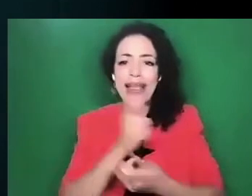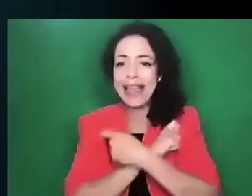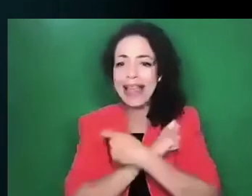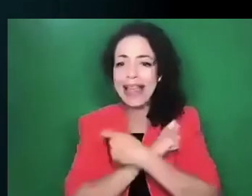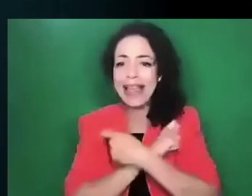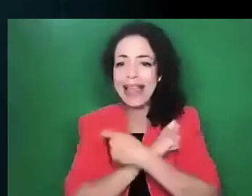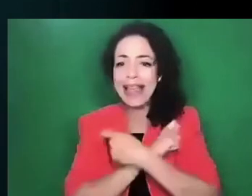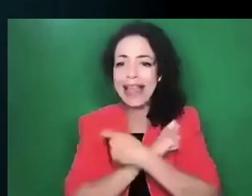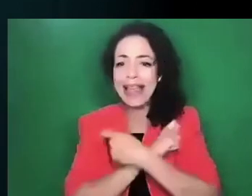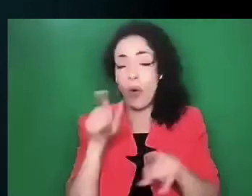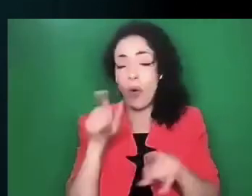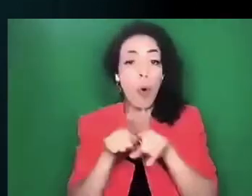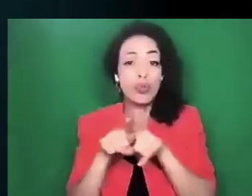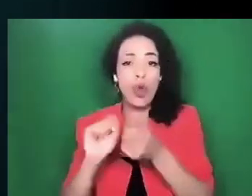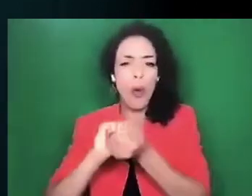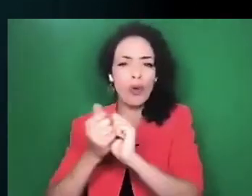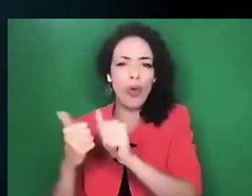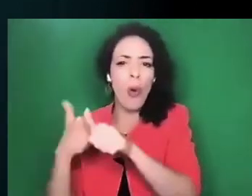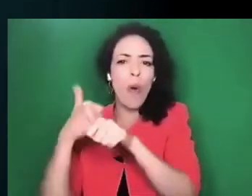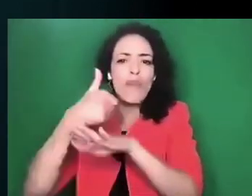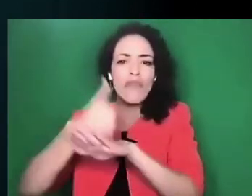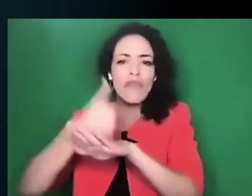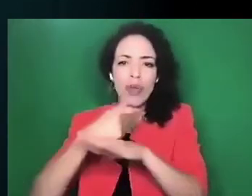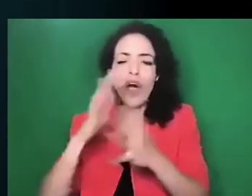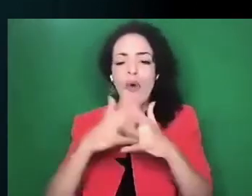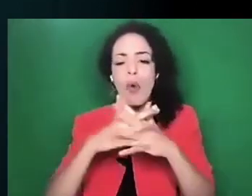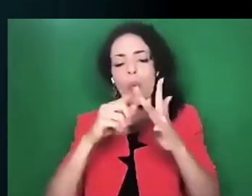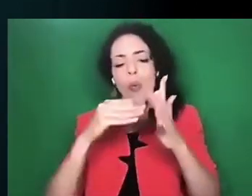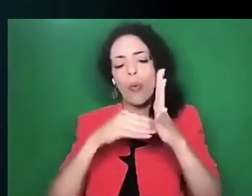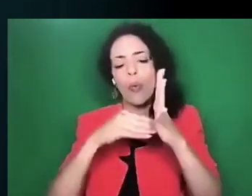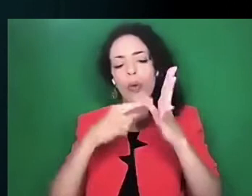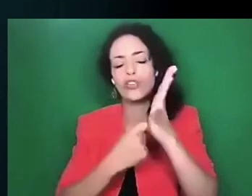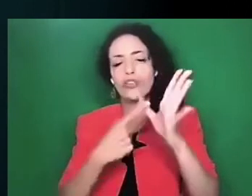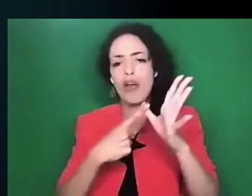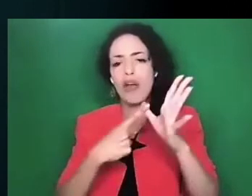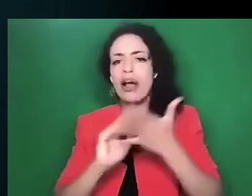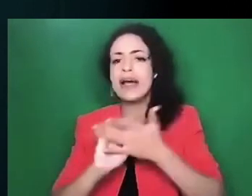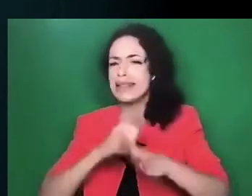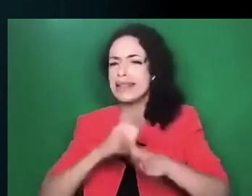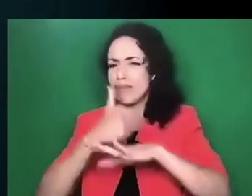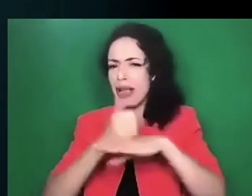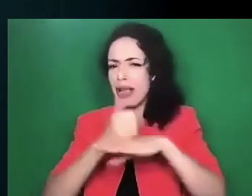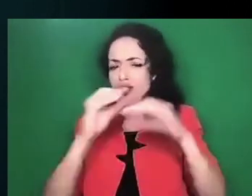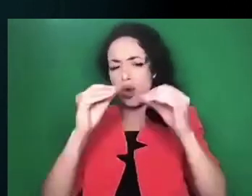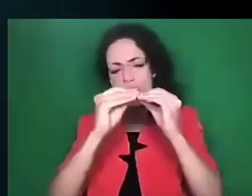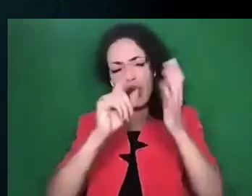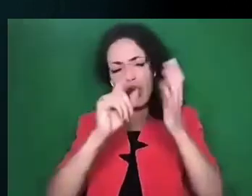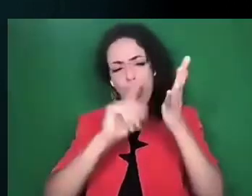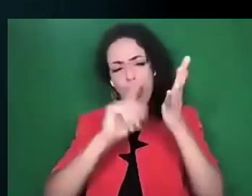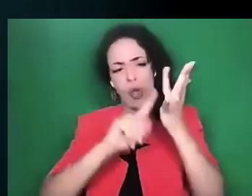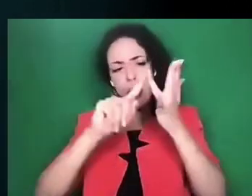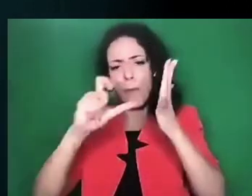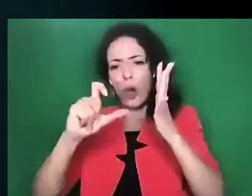unique blockchain-based platform that enables artists to experiment with technological tools and alternative